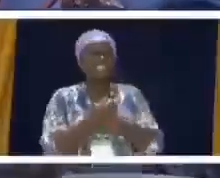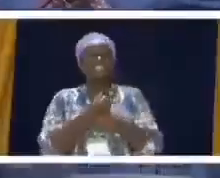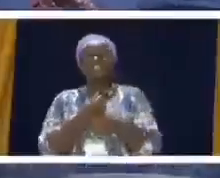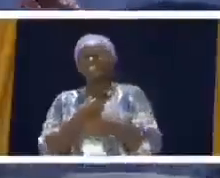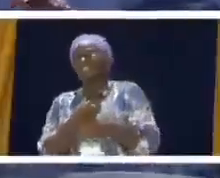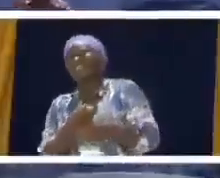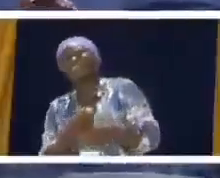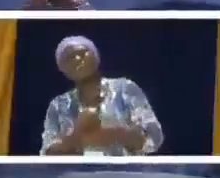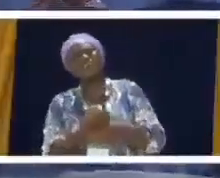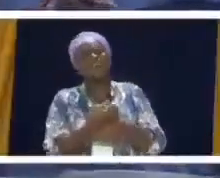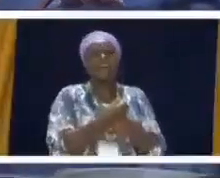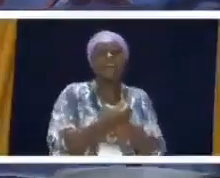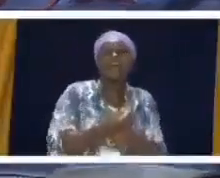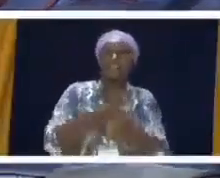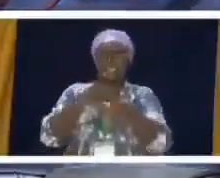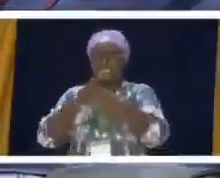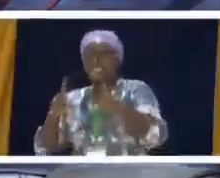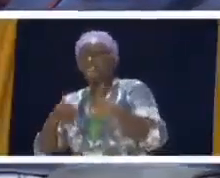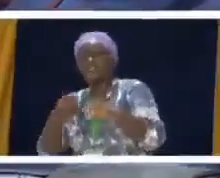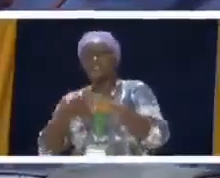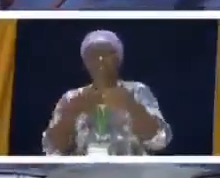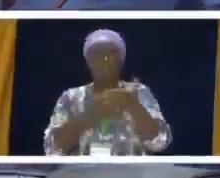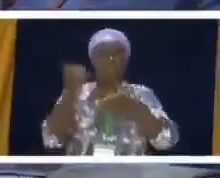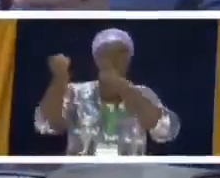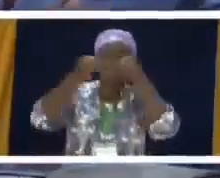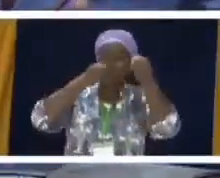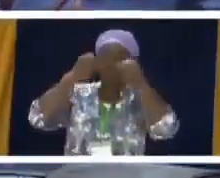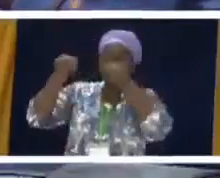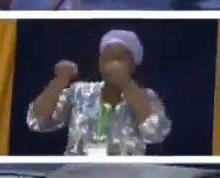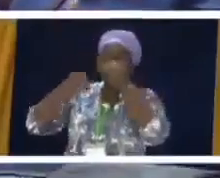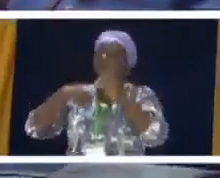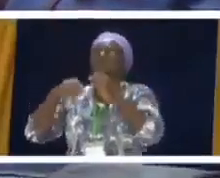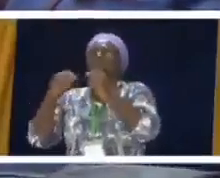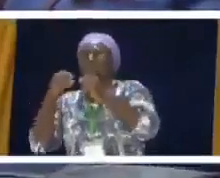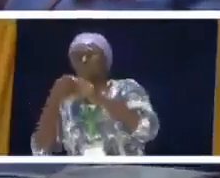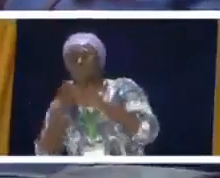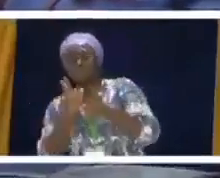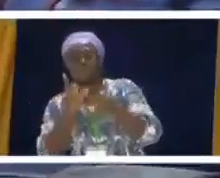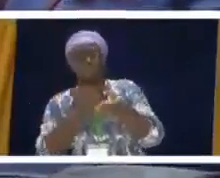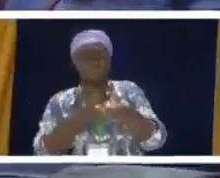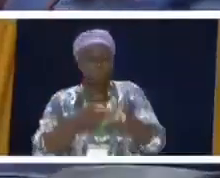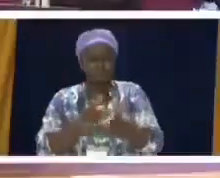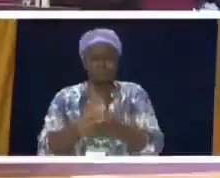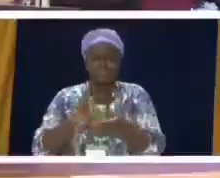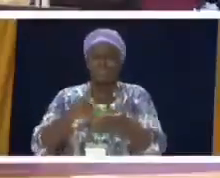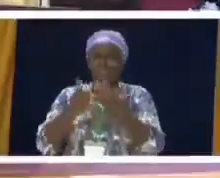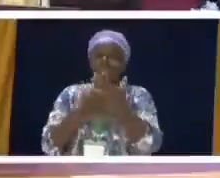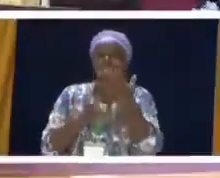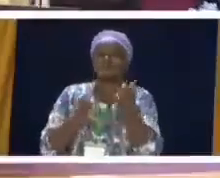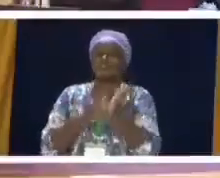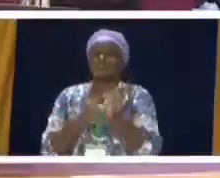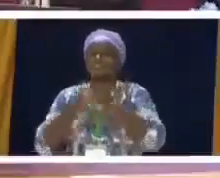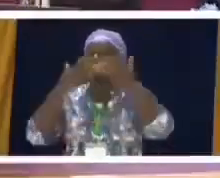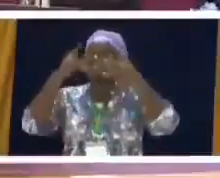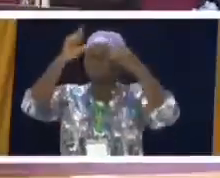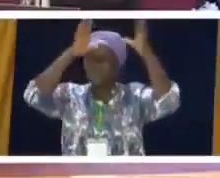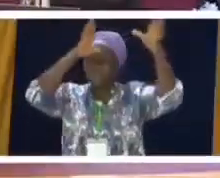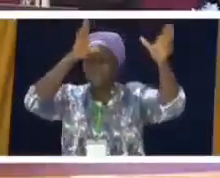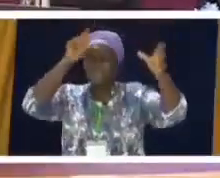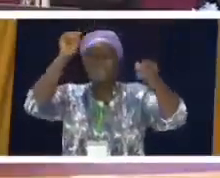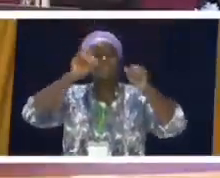Holy Communion, thank you for the blood of Jesus. Thank you, Father. You're a miracle worker,